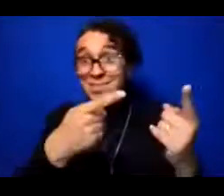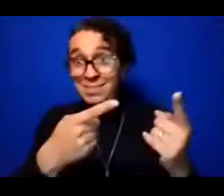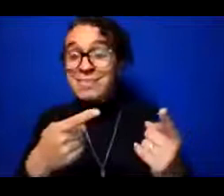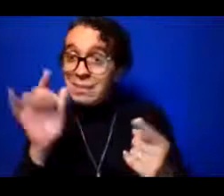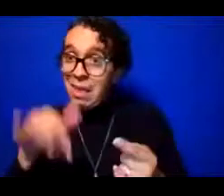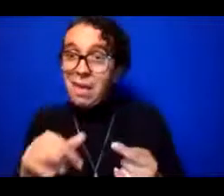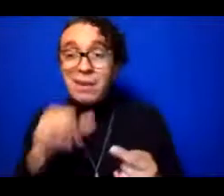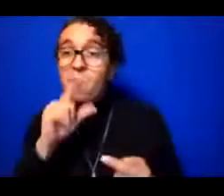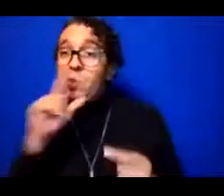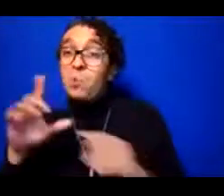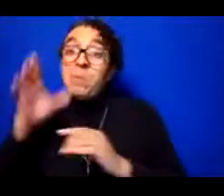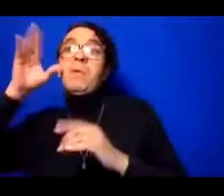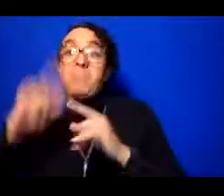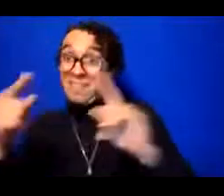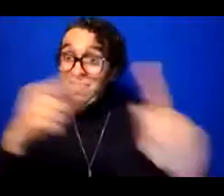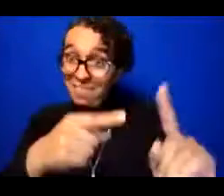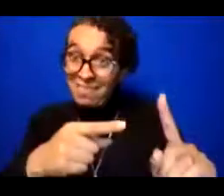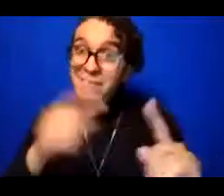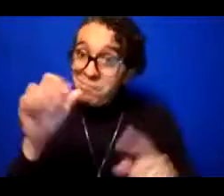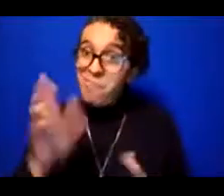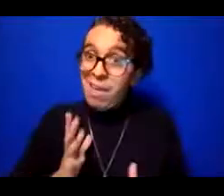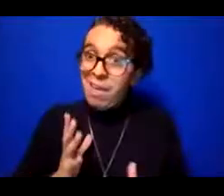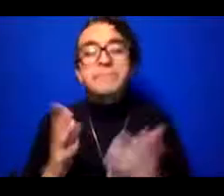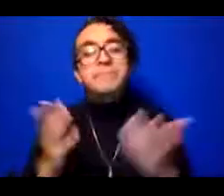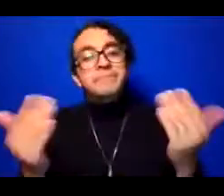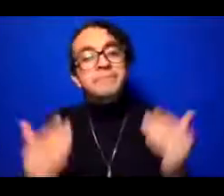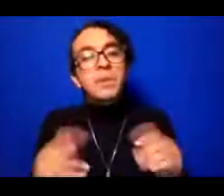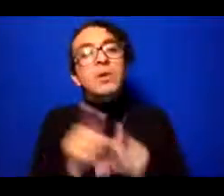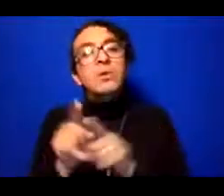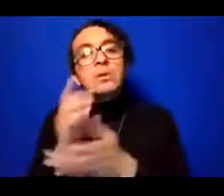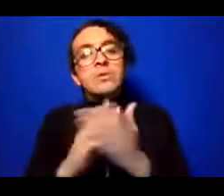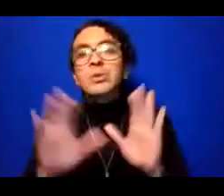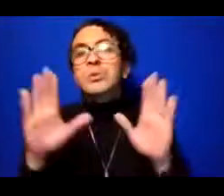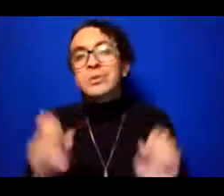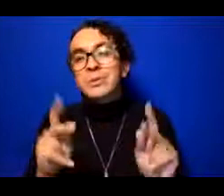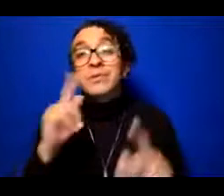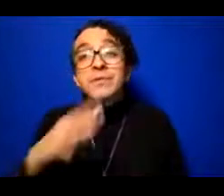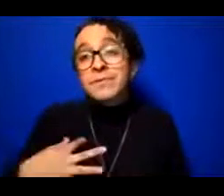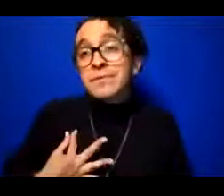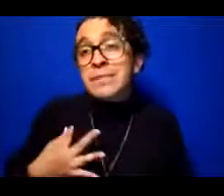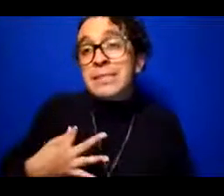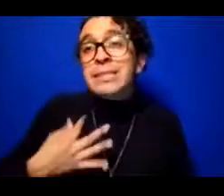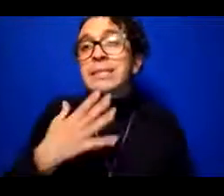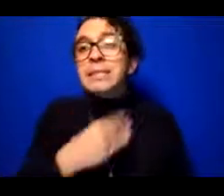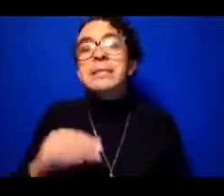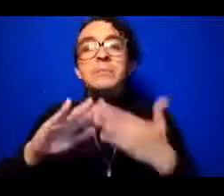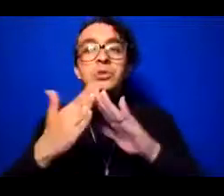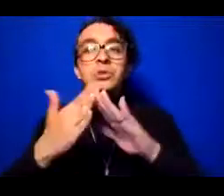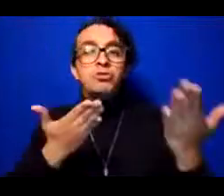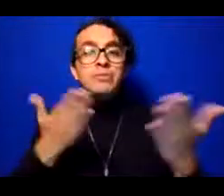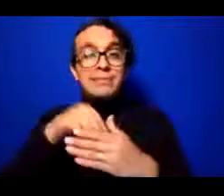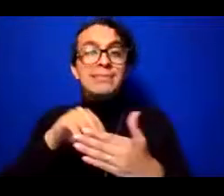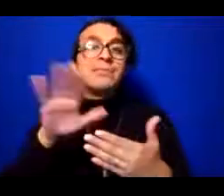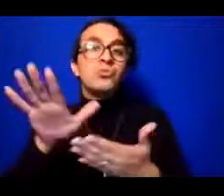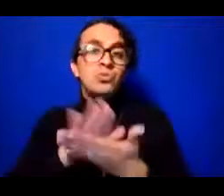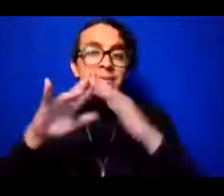at any particular time. But there's also some great opportunities for volunteering and community service within the